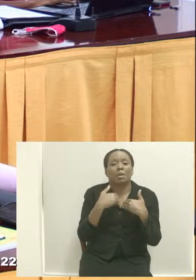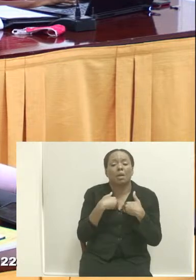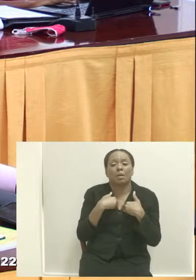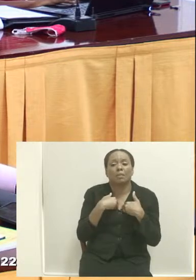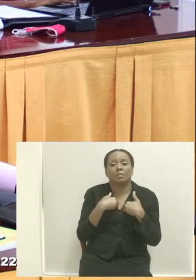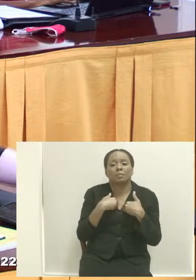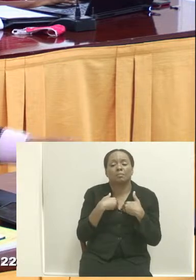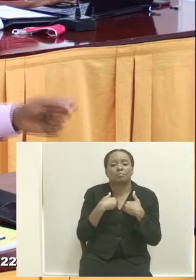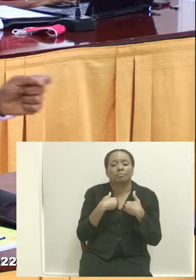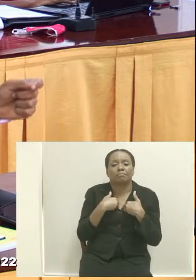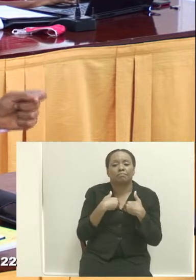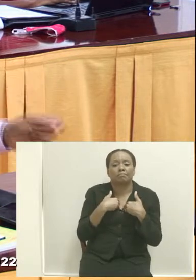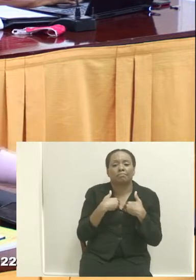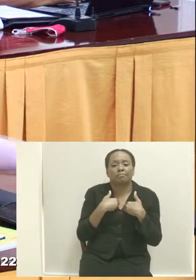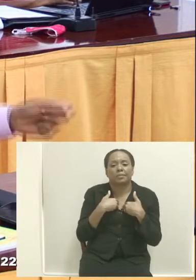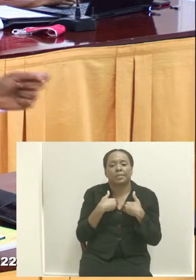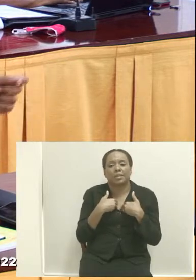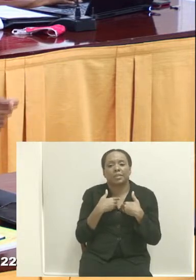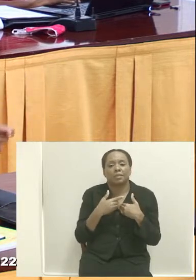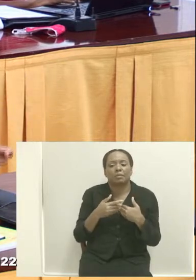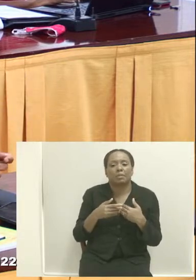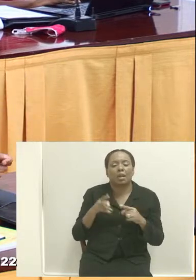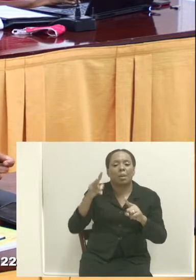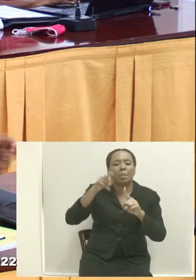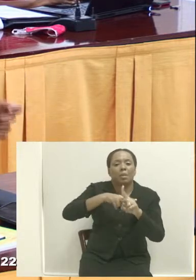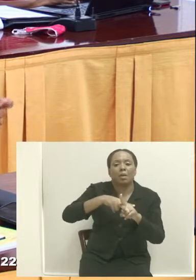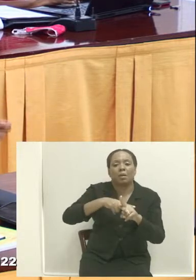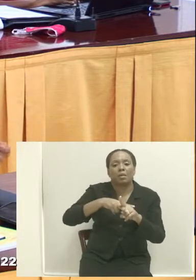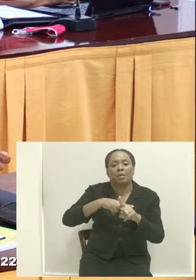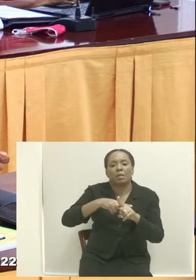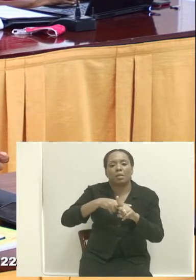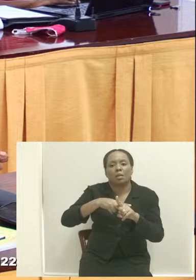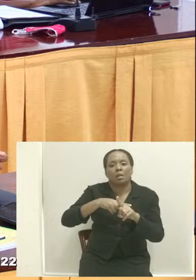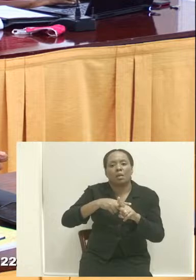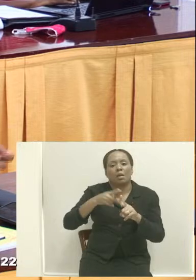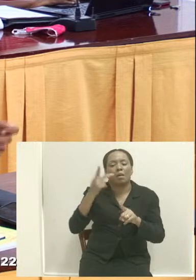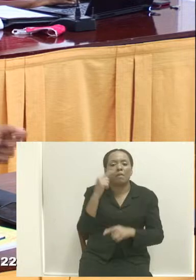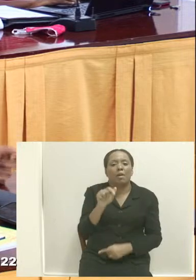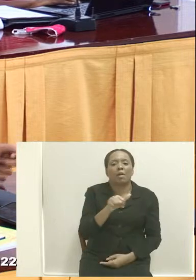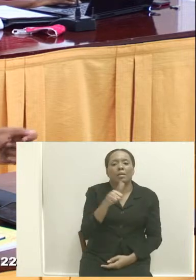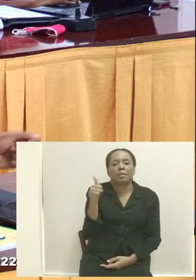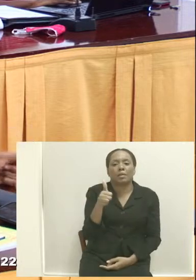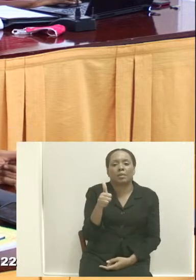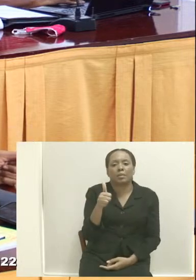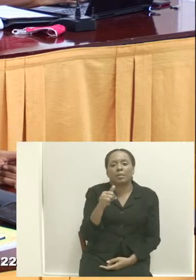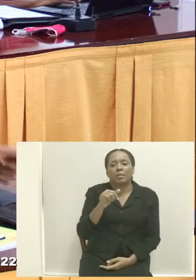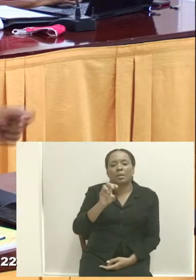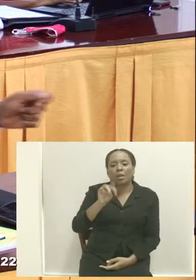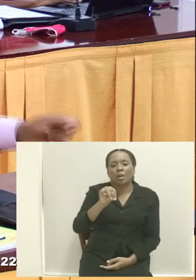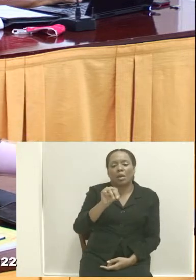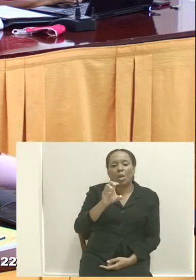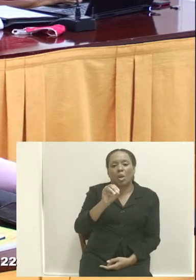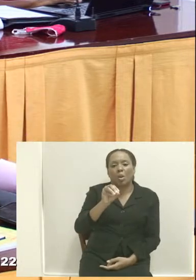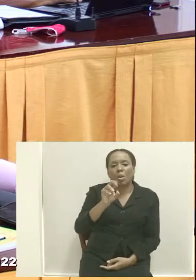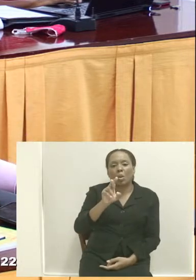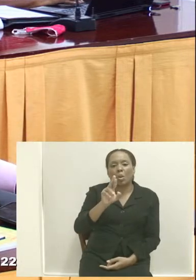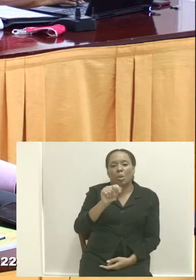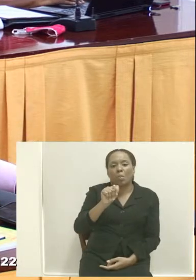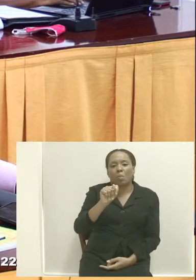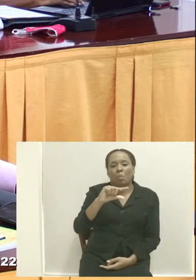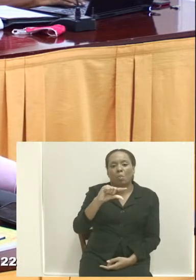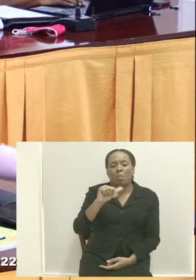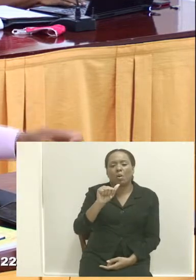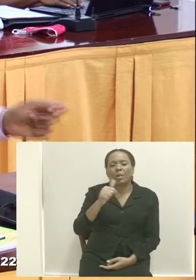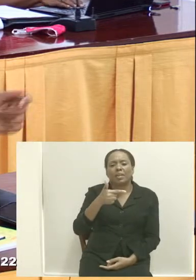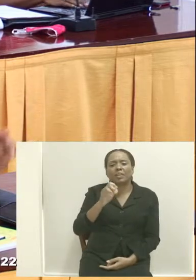the mortgage on your house for a second or a third time in order to keep the business going. And then when COVID come along and you have to shut down,